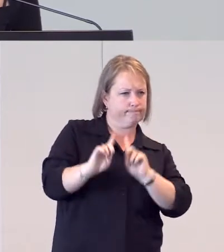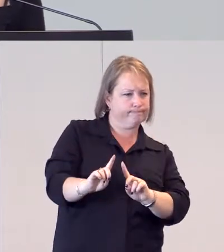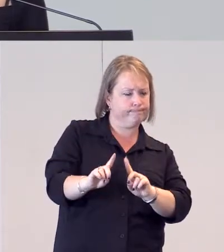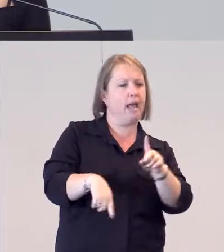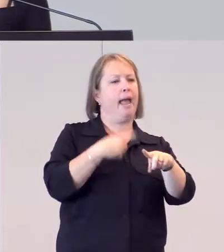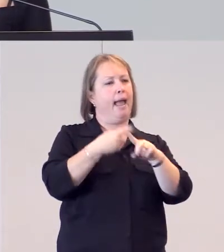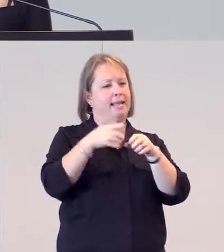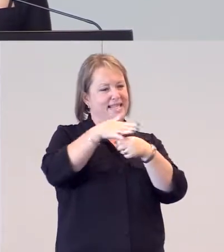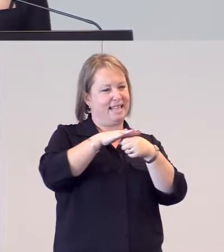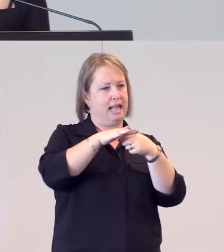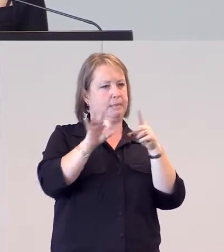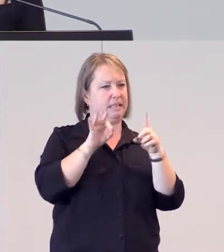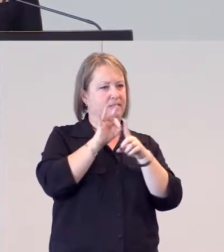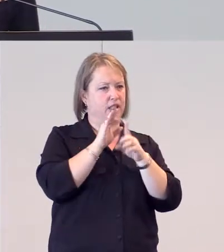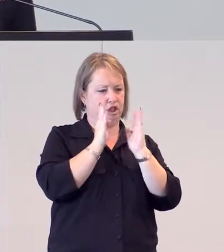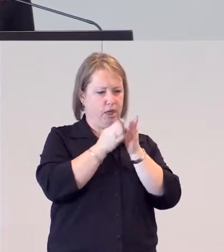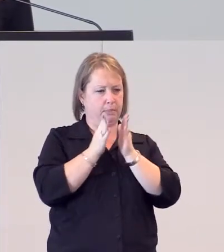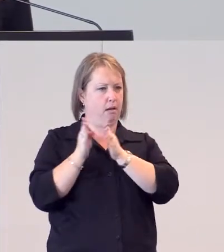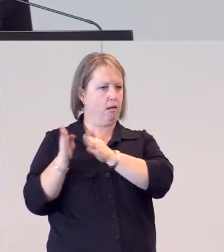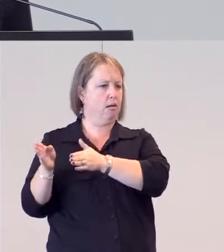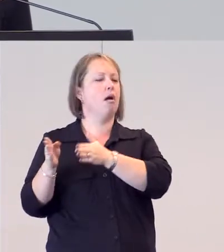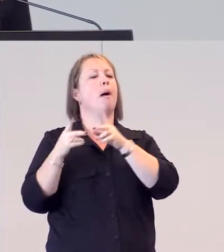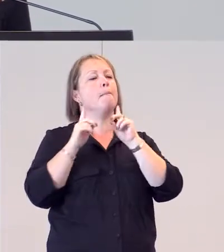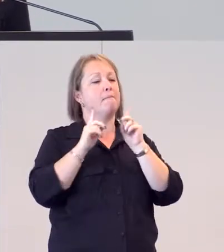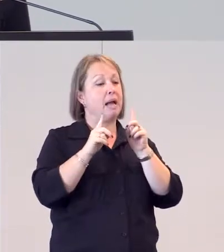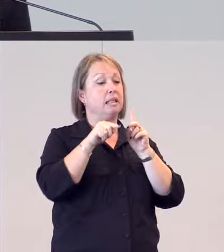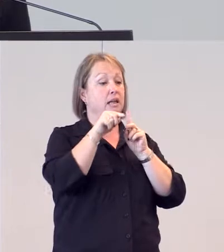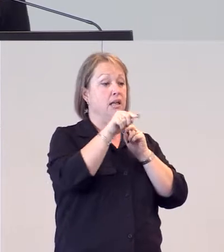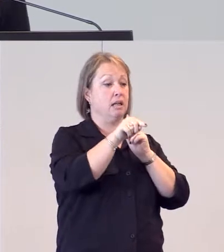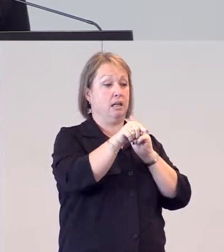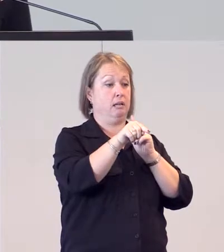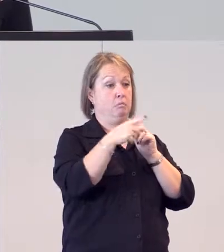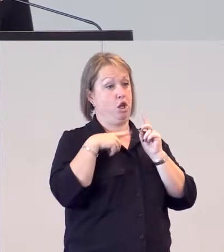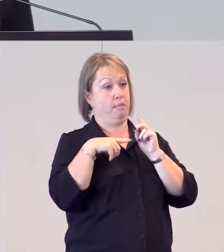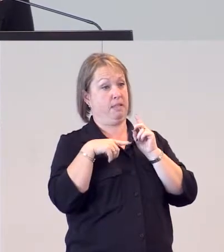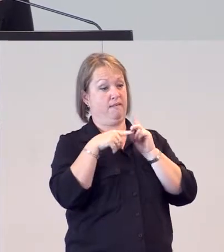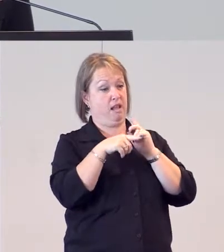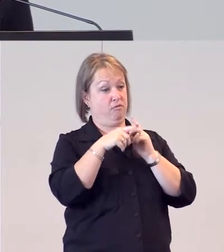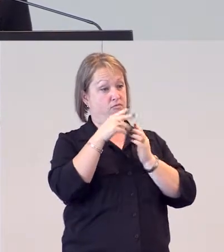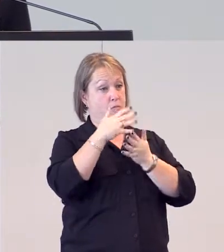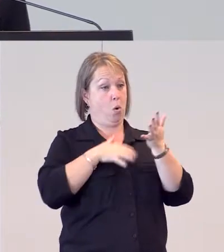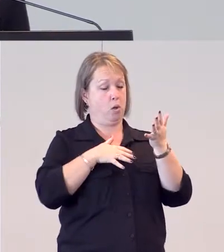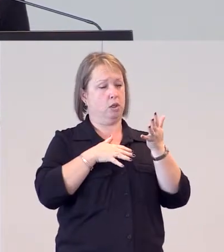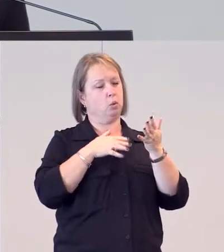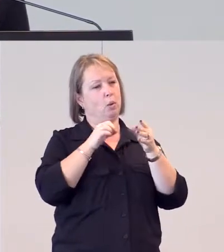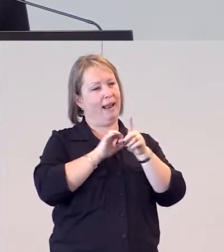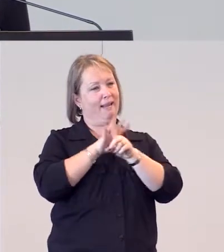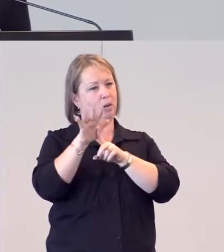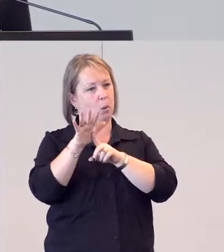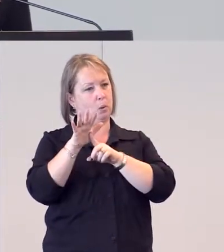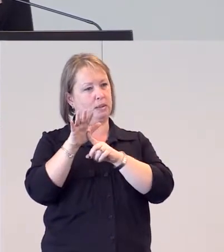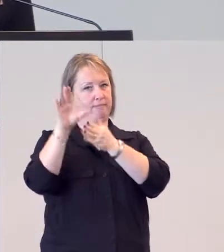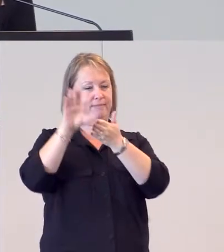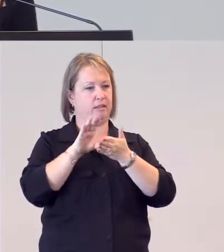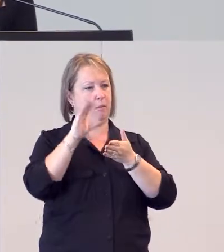doing sector-specific chapters. But the purpose of that report was really to influence vet investment from the government.